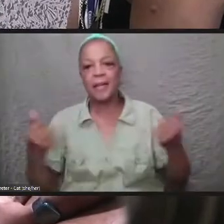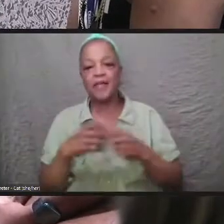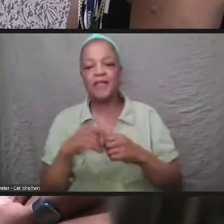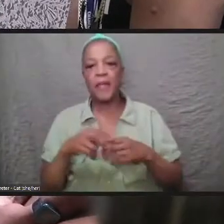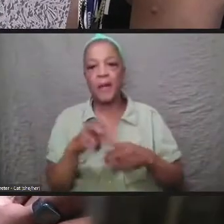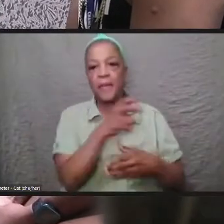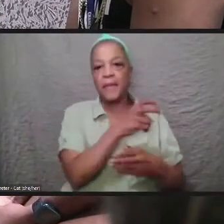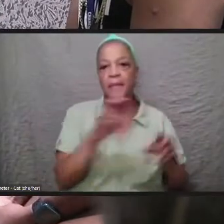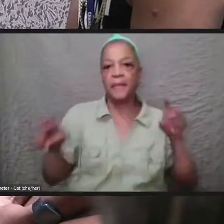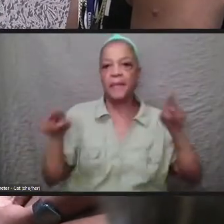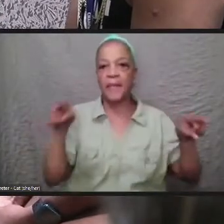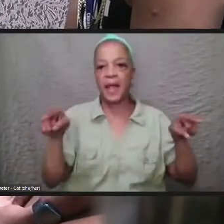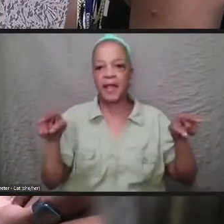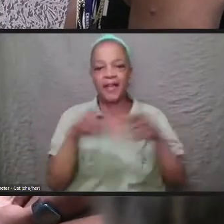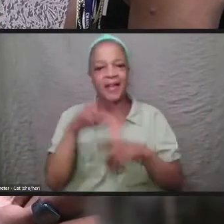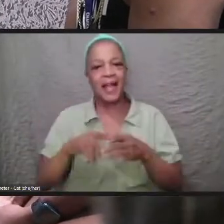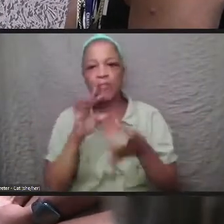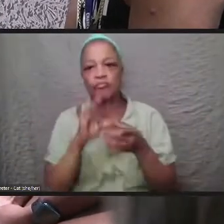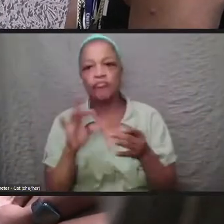words publicly.